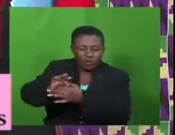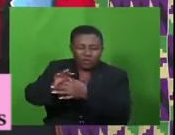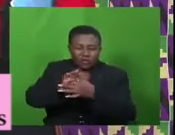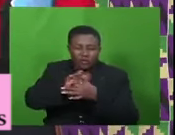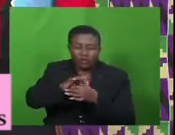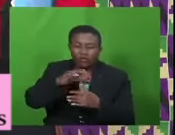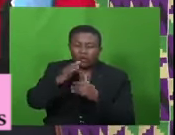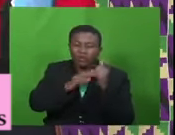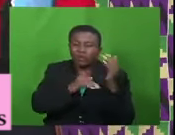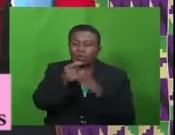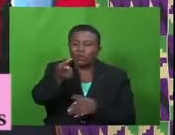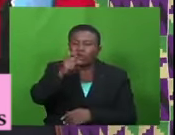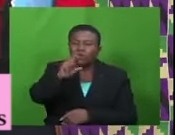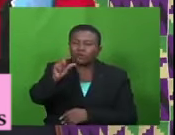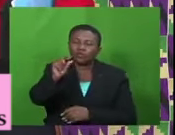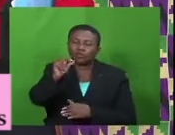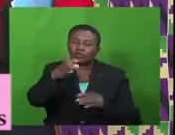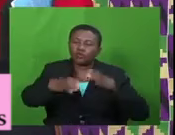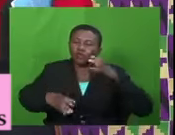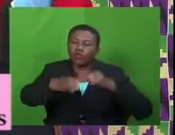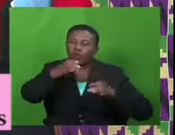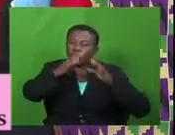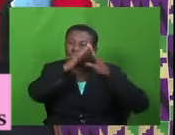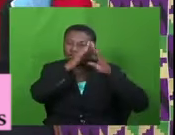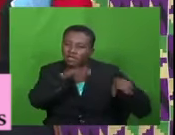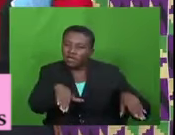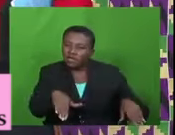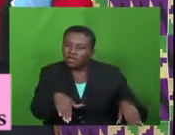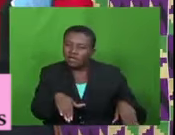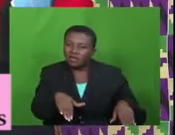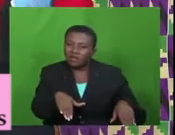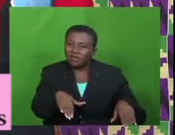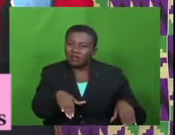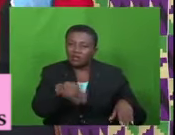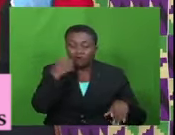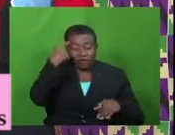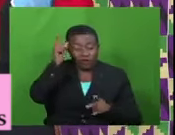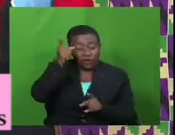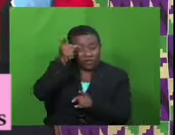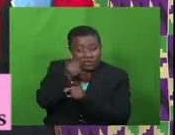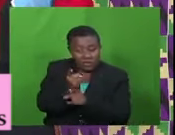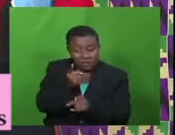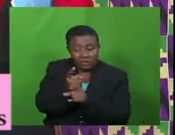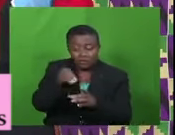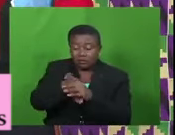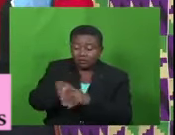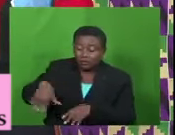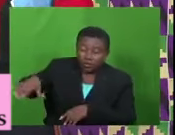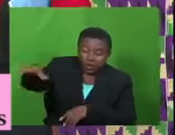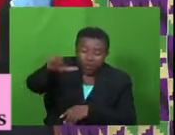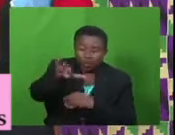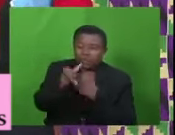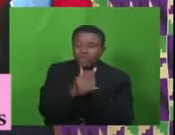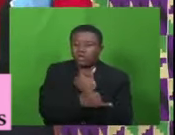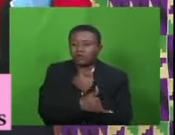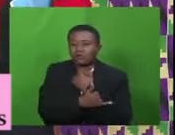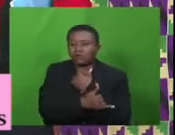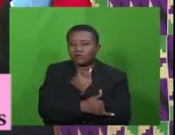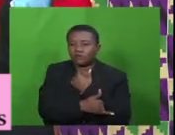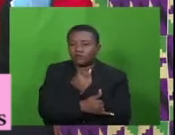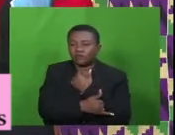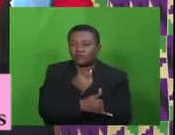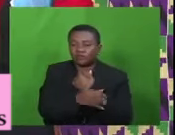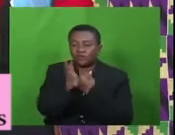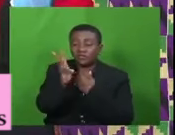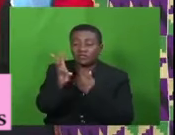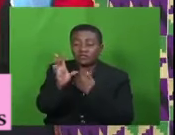120 courthouses with accompanying accommodation for judges across the country. Indeed, 60 have